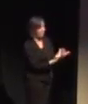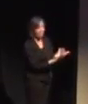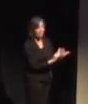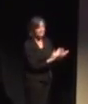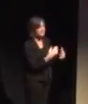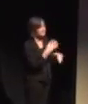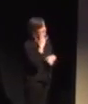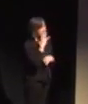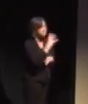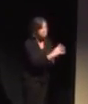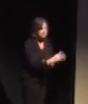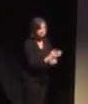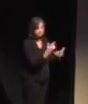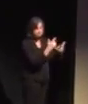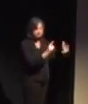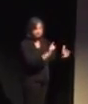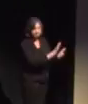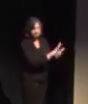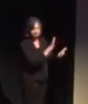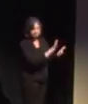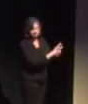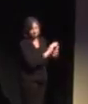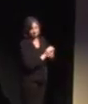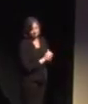all to be constructed in one floral wreath.